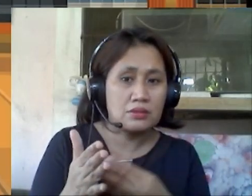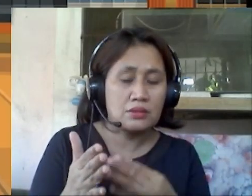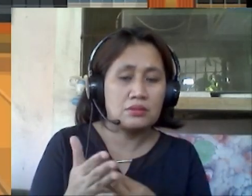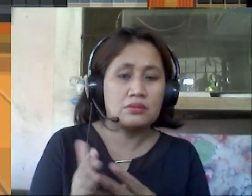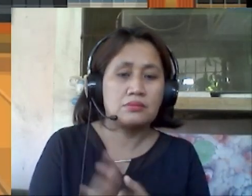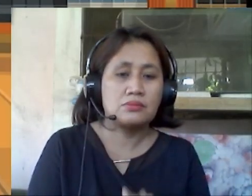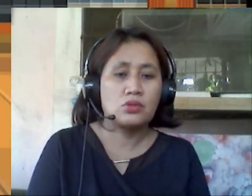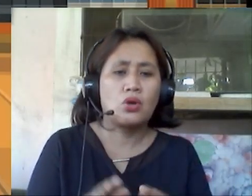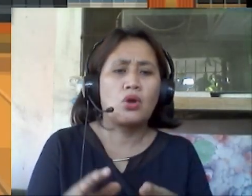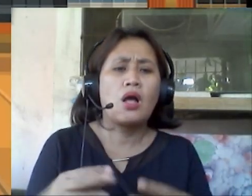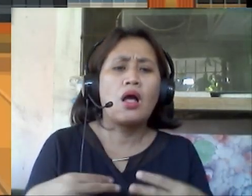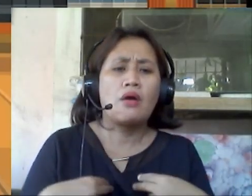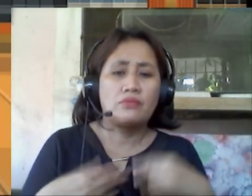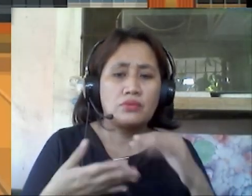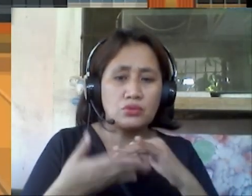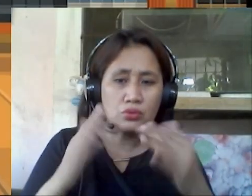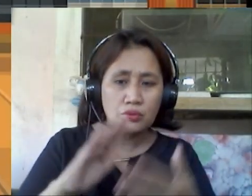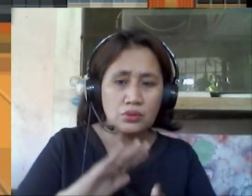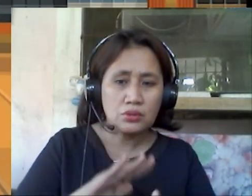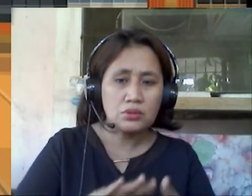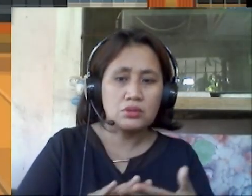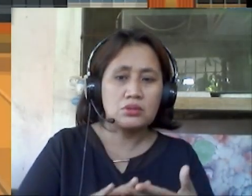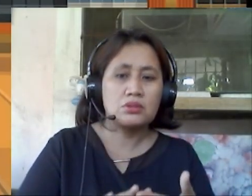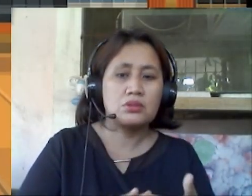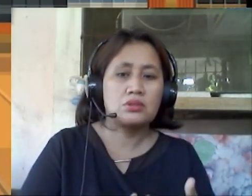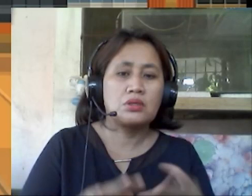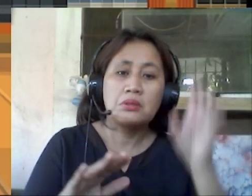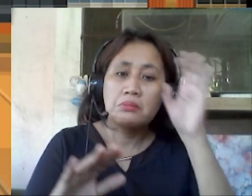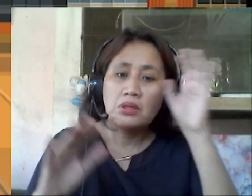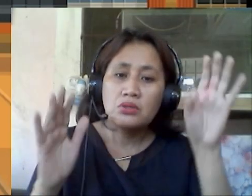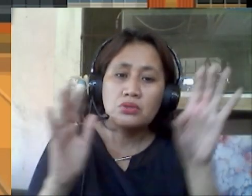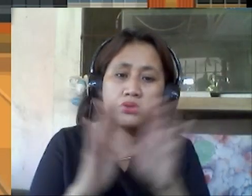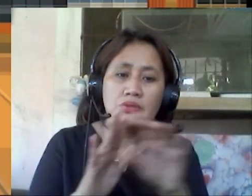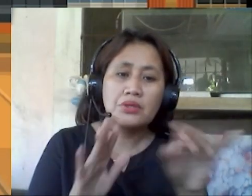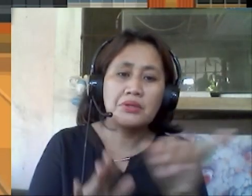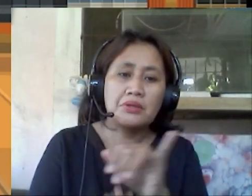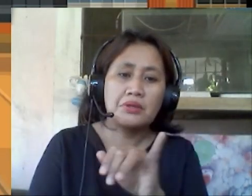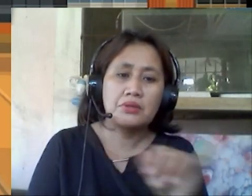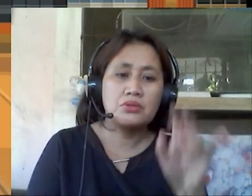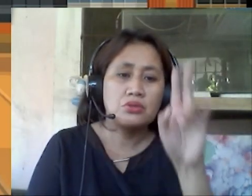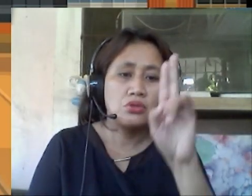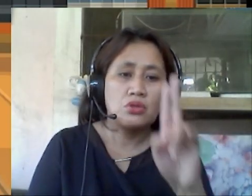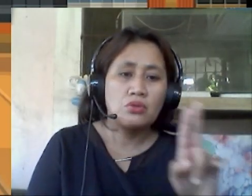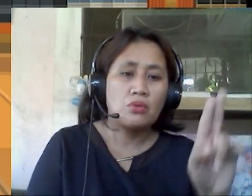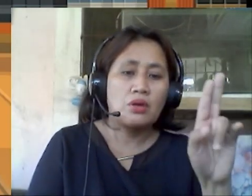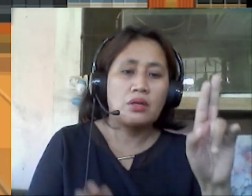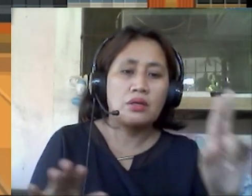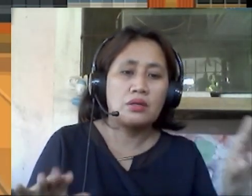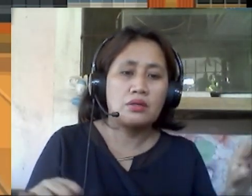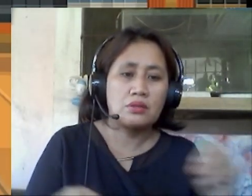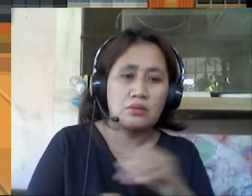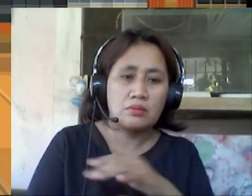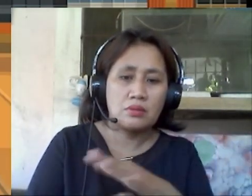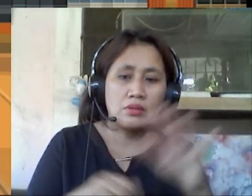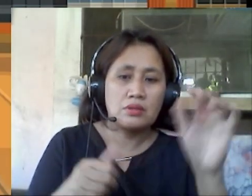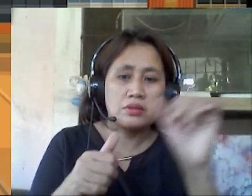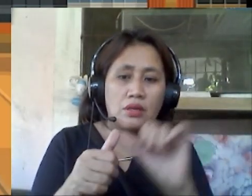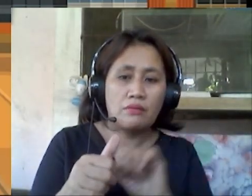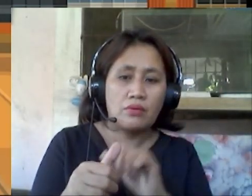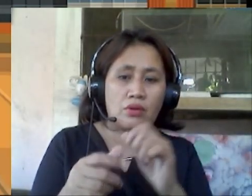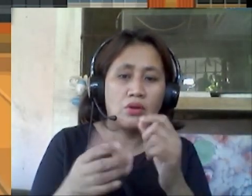publication that contains stories, essays, pictures, and the like. usually published every week or